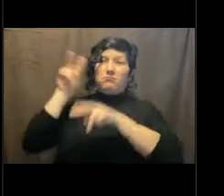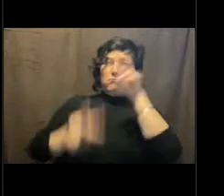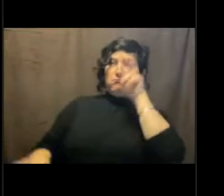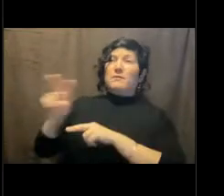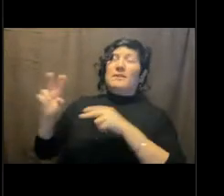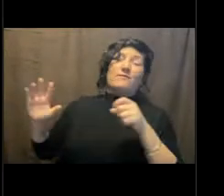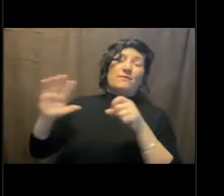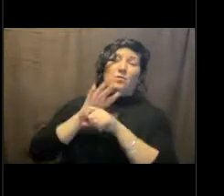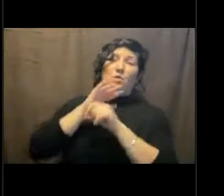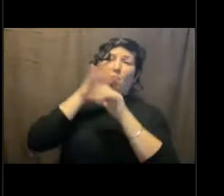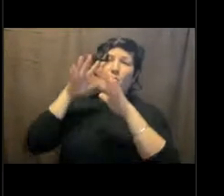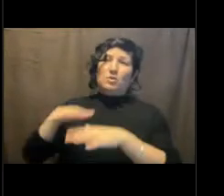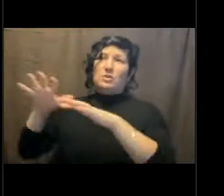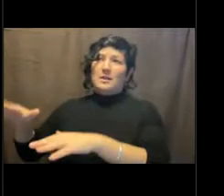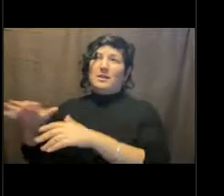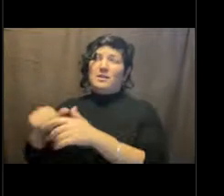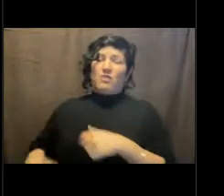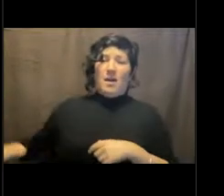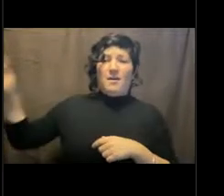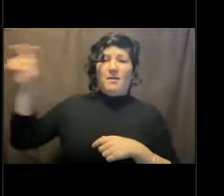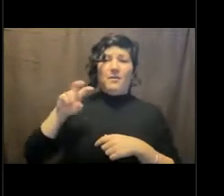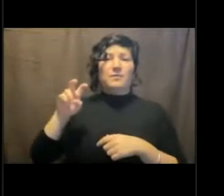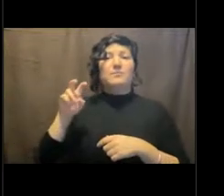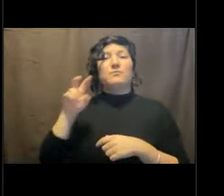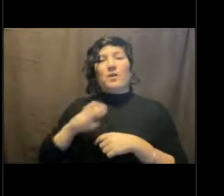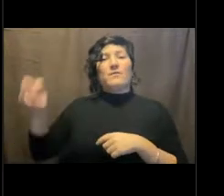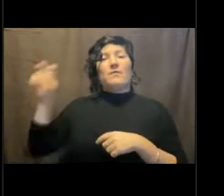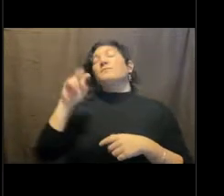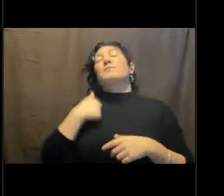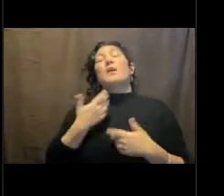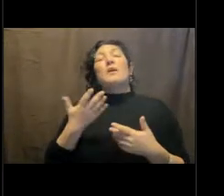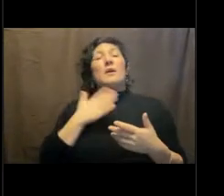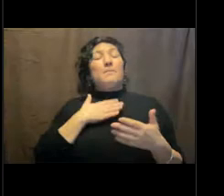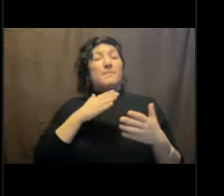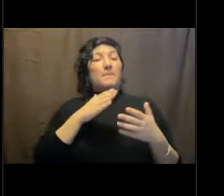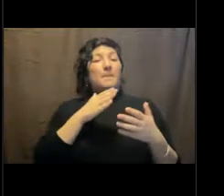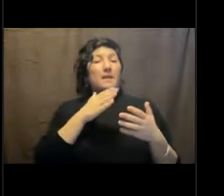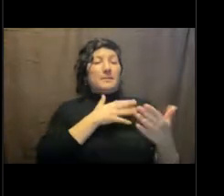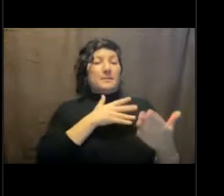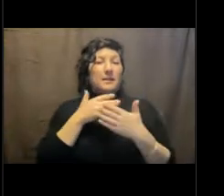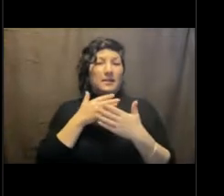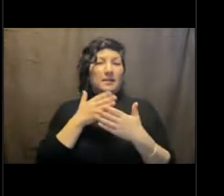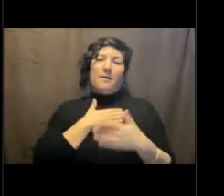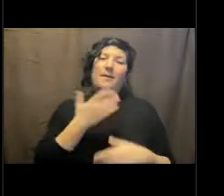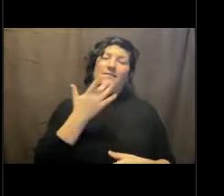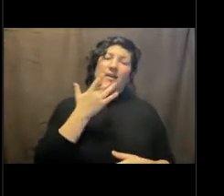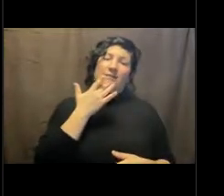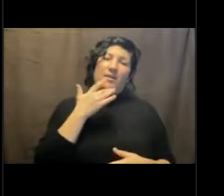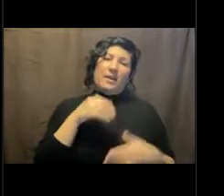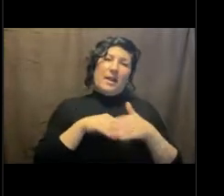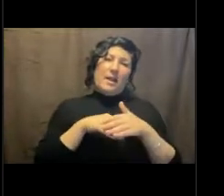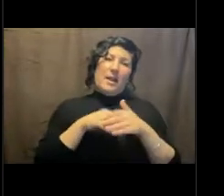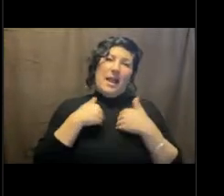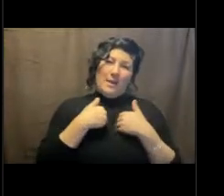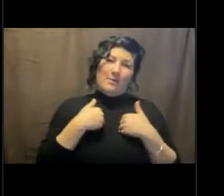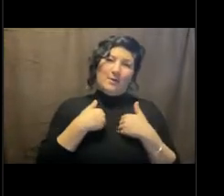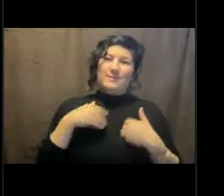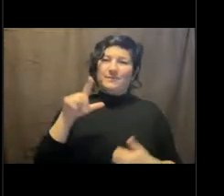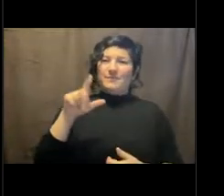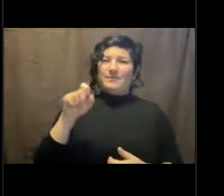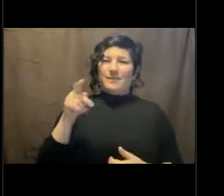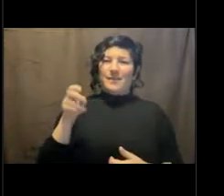So the case study, the example I'm going to give you all today are for my favorite animal, which is the leatherback turtle. I did my PhD on